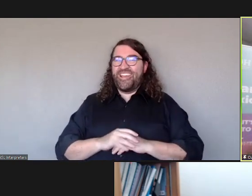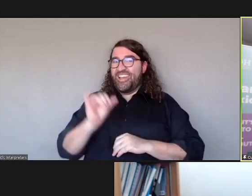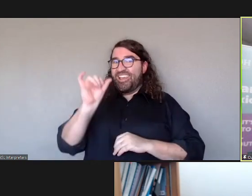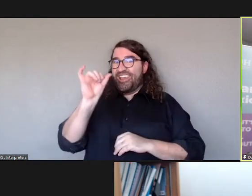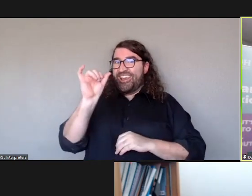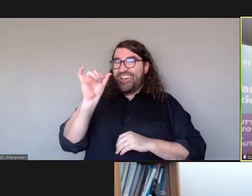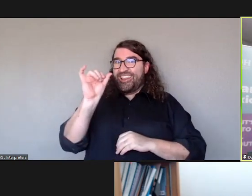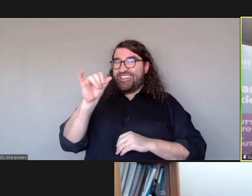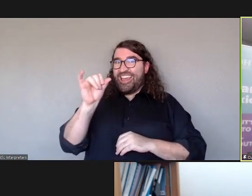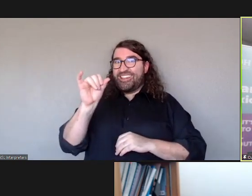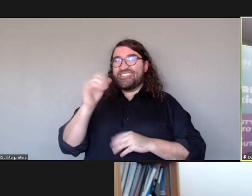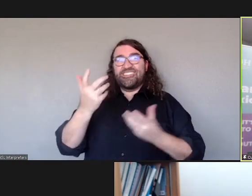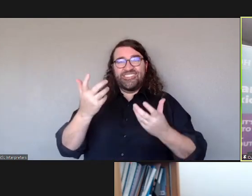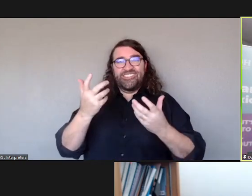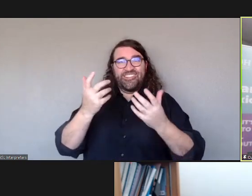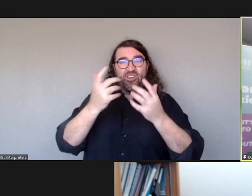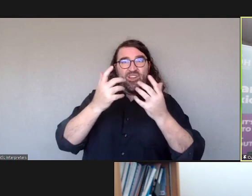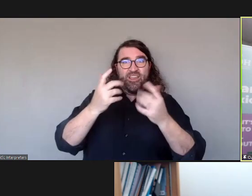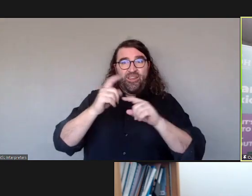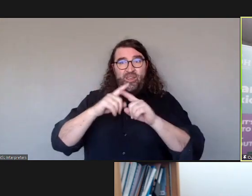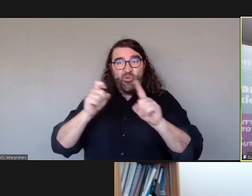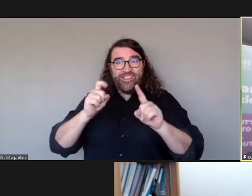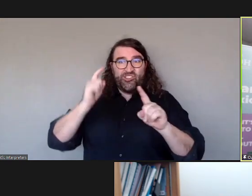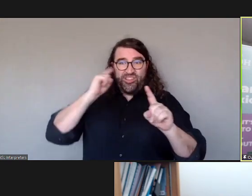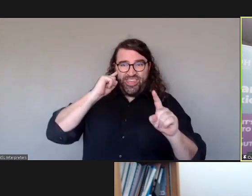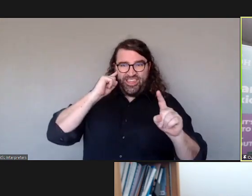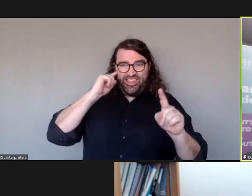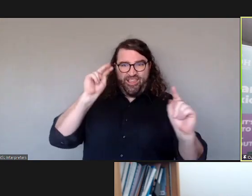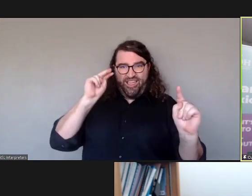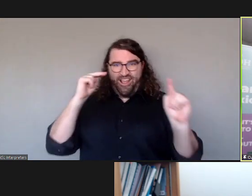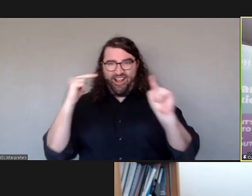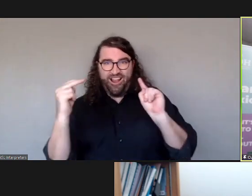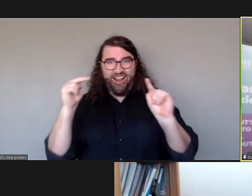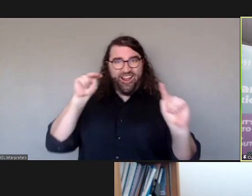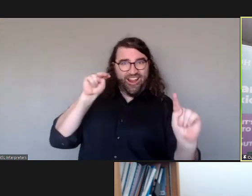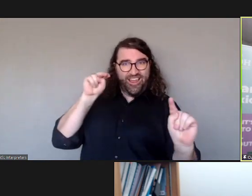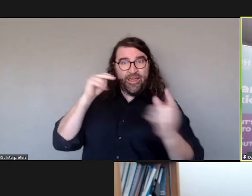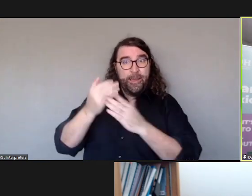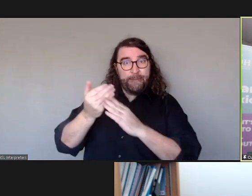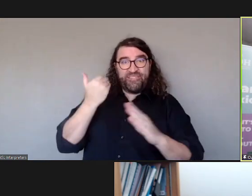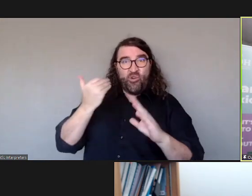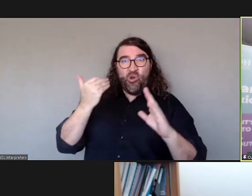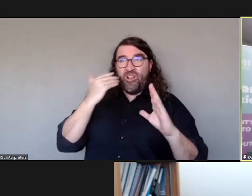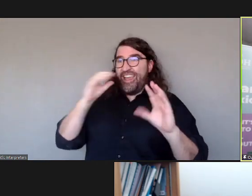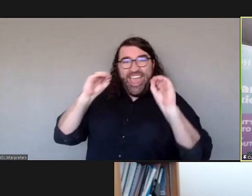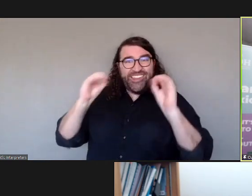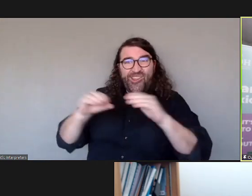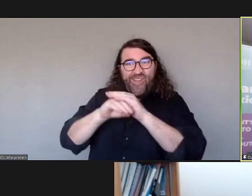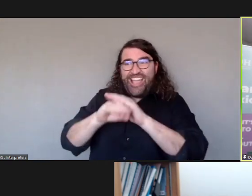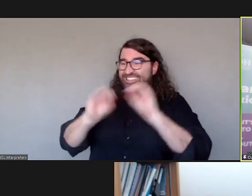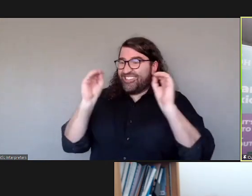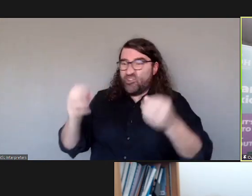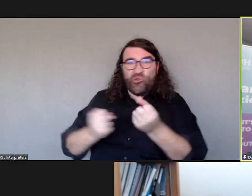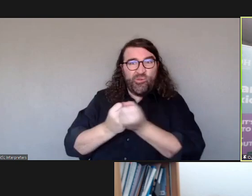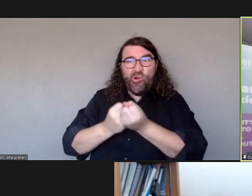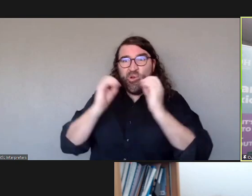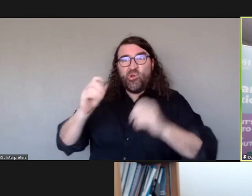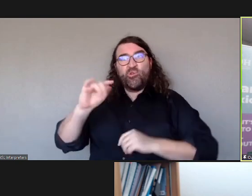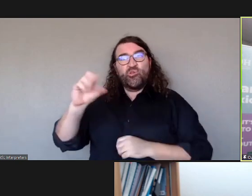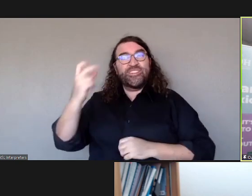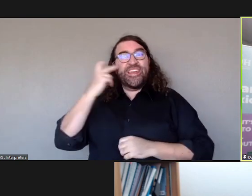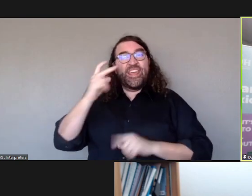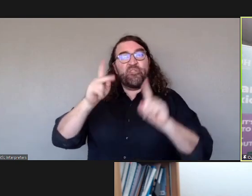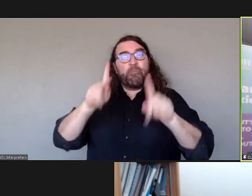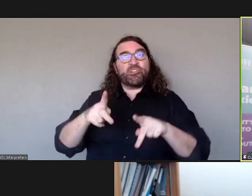very significant shifts from how we used to think about everything when we had no tools. But if that person has a positive home